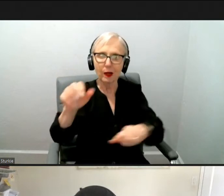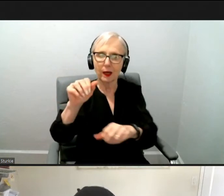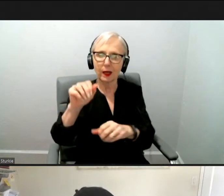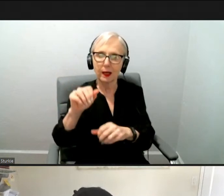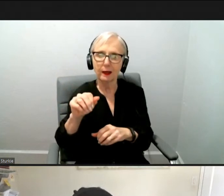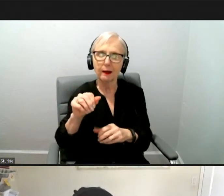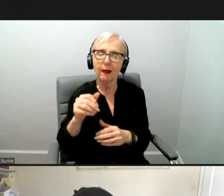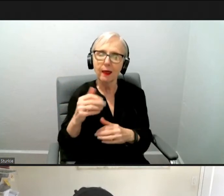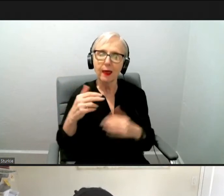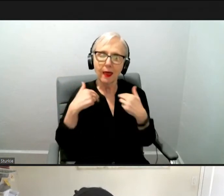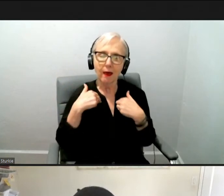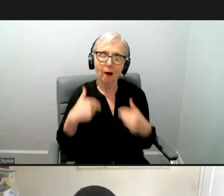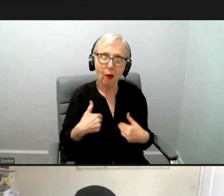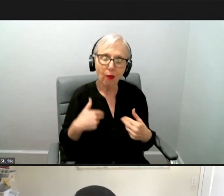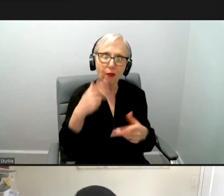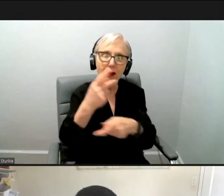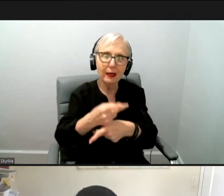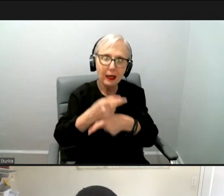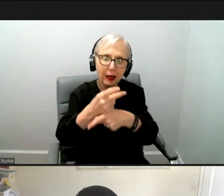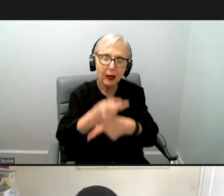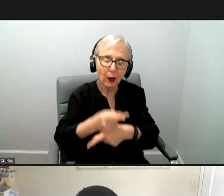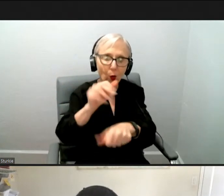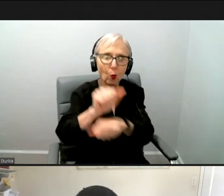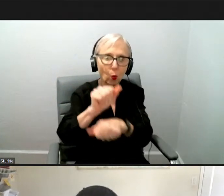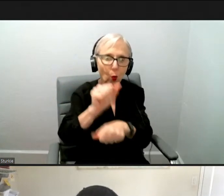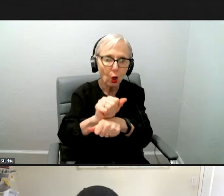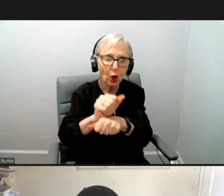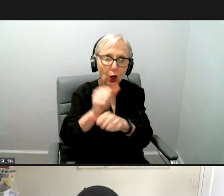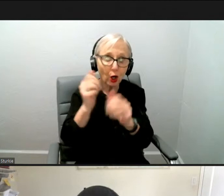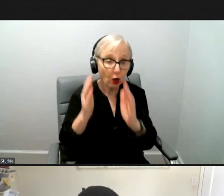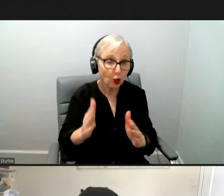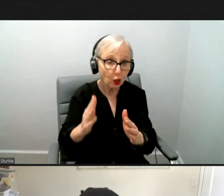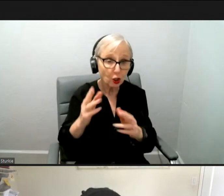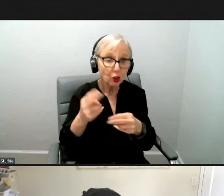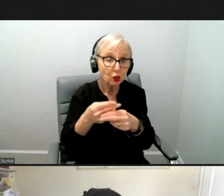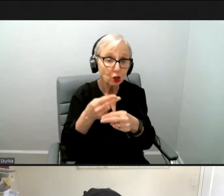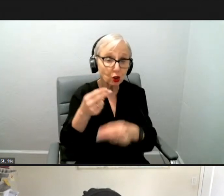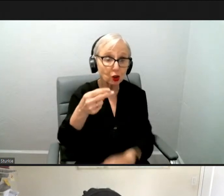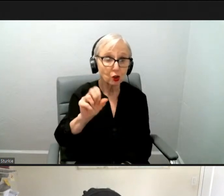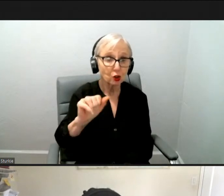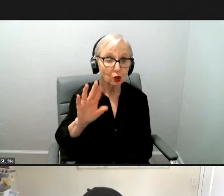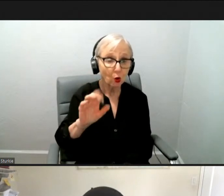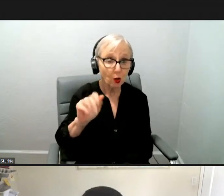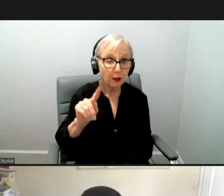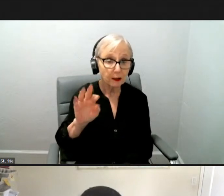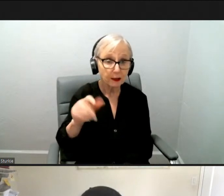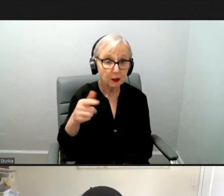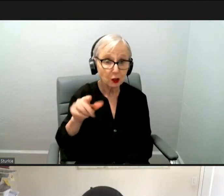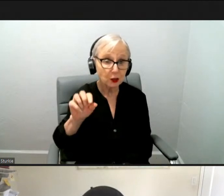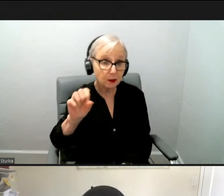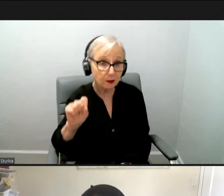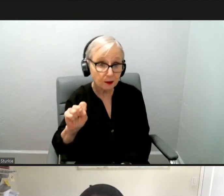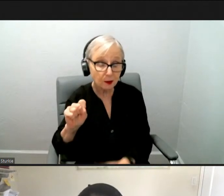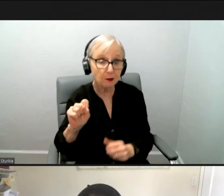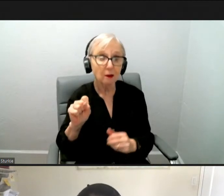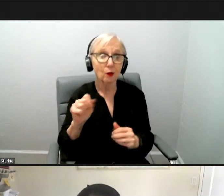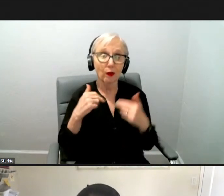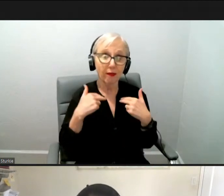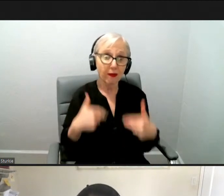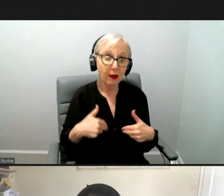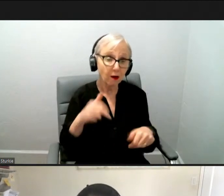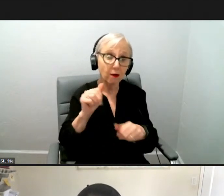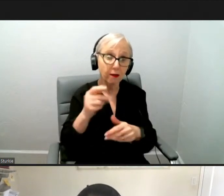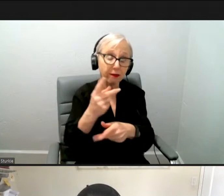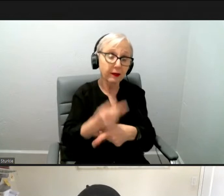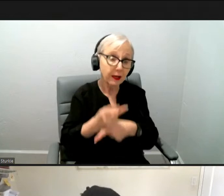specifically in healthcare workers. So we're looking to the federal government here in the US for potential guidance on that. Test